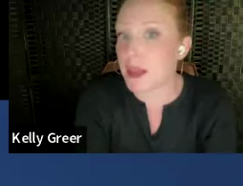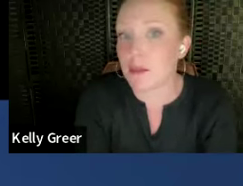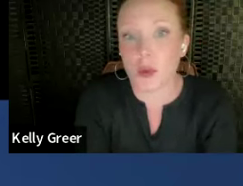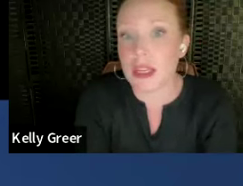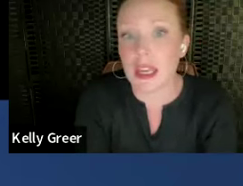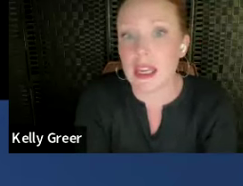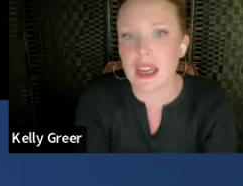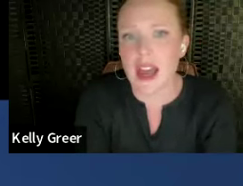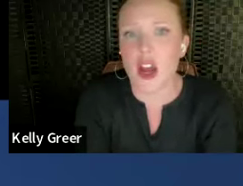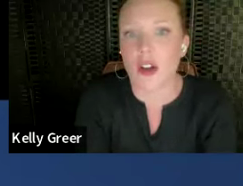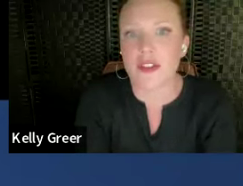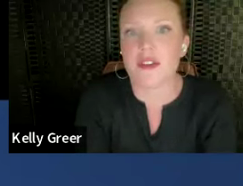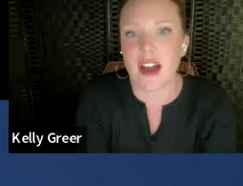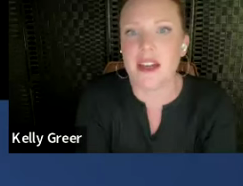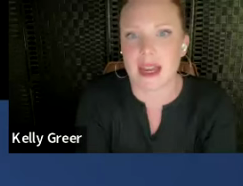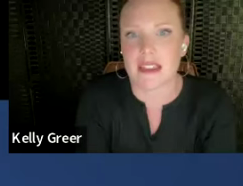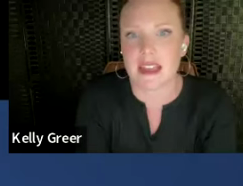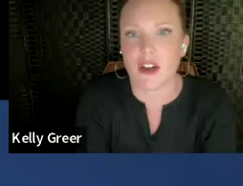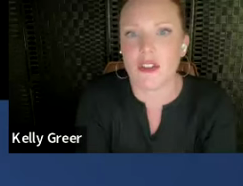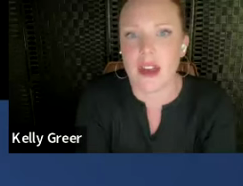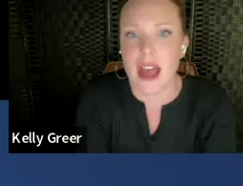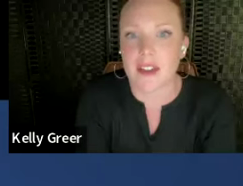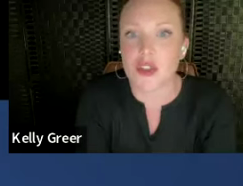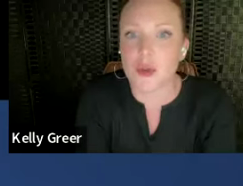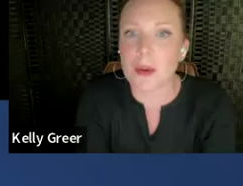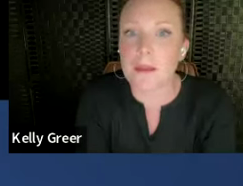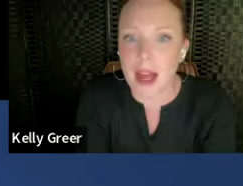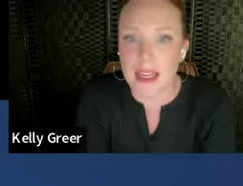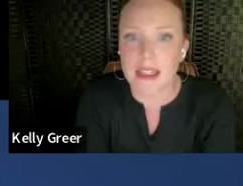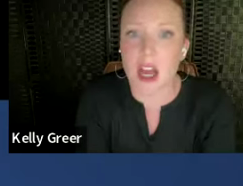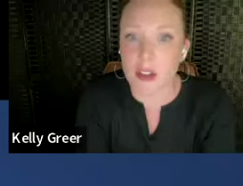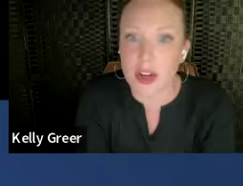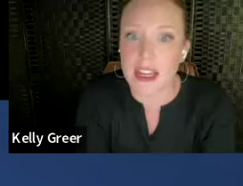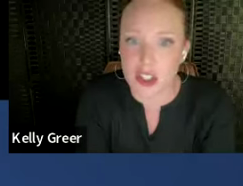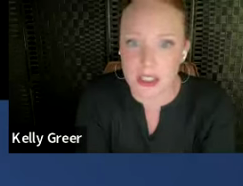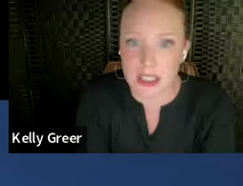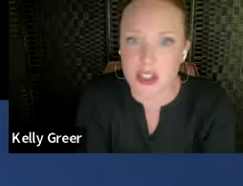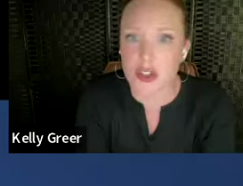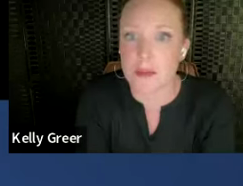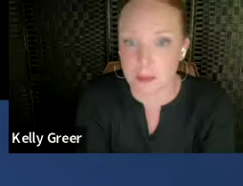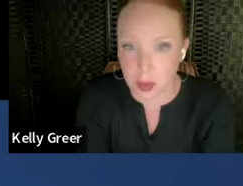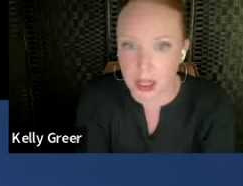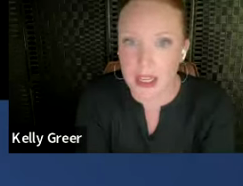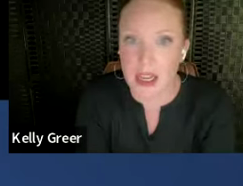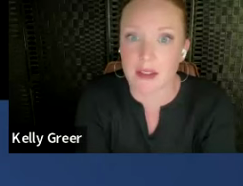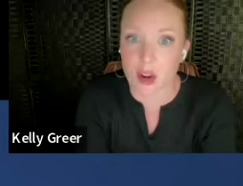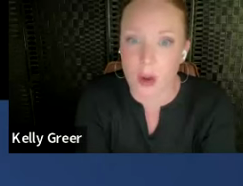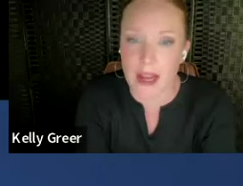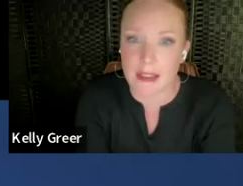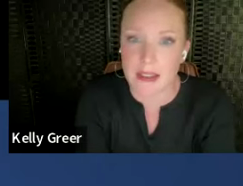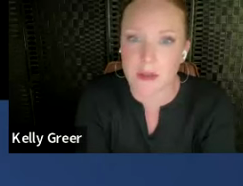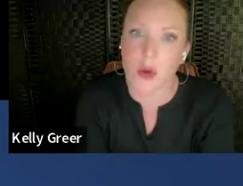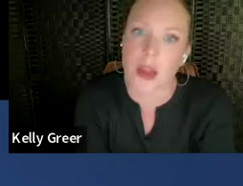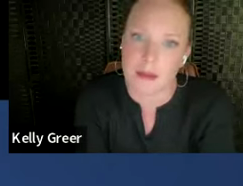them know that even as a government employee, I often find myself having to remind other agencies to put in